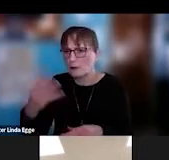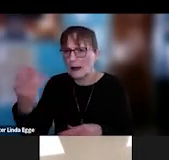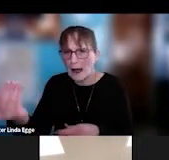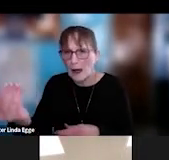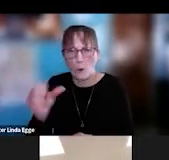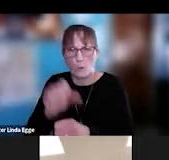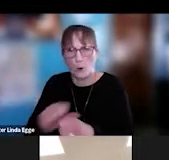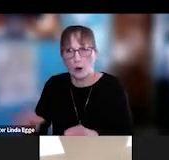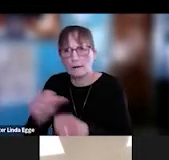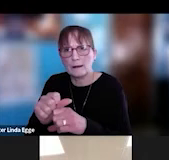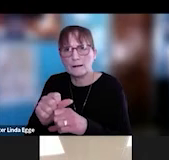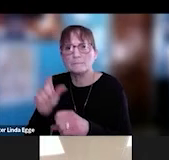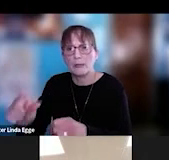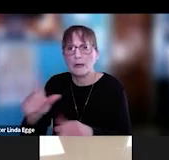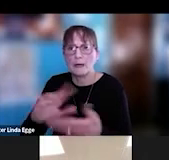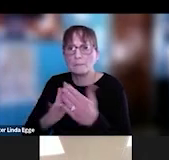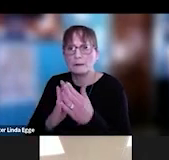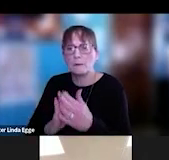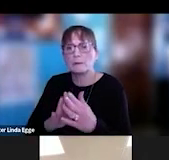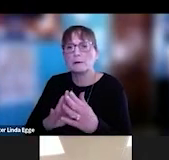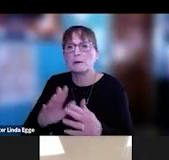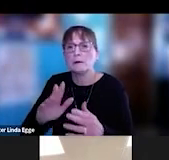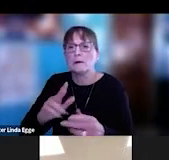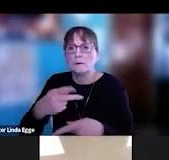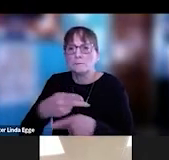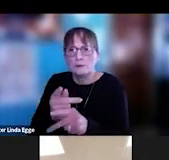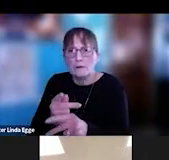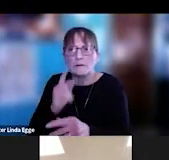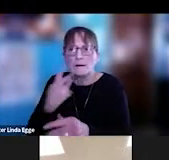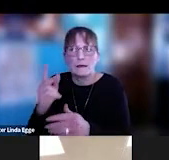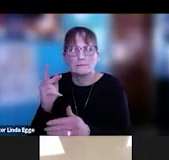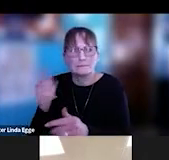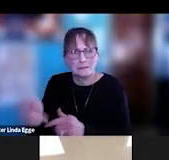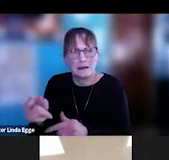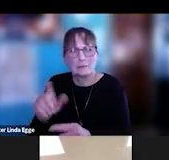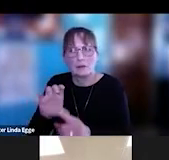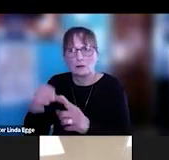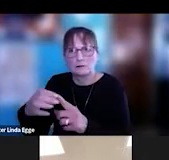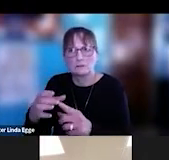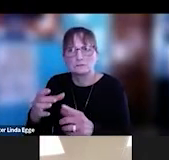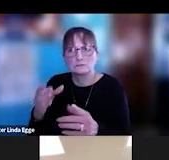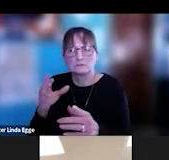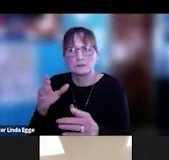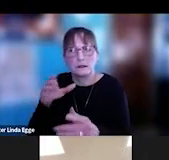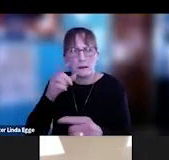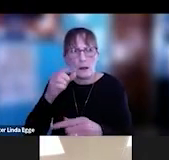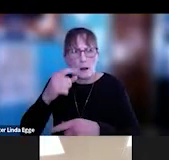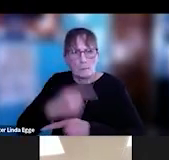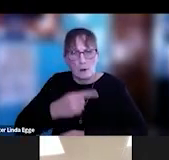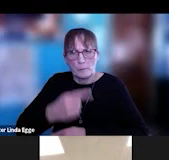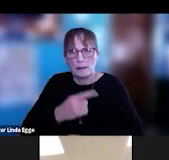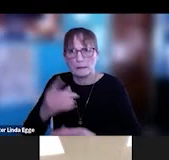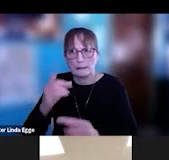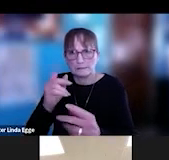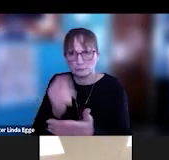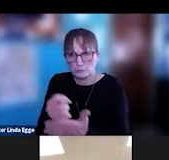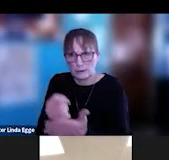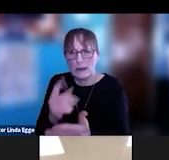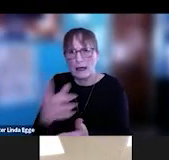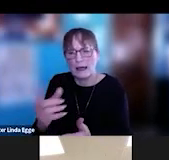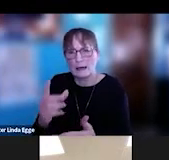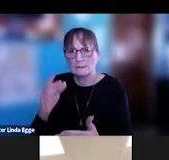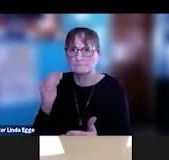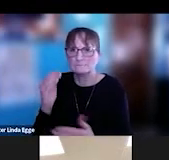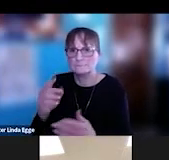working and being productive members of our society and getting their conditions properly and appropriately treated. And so when